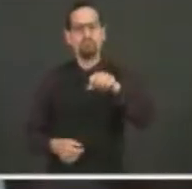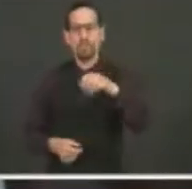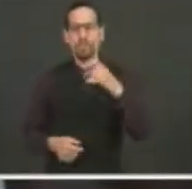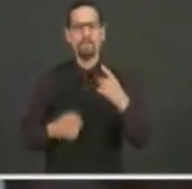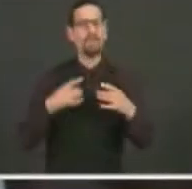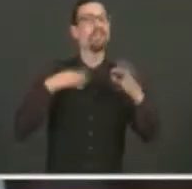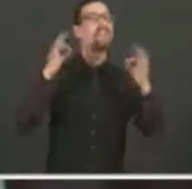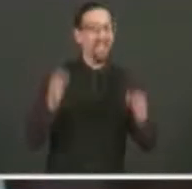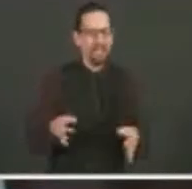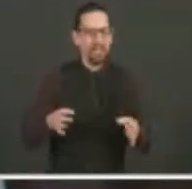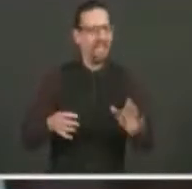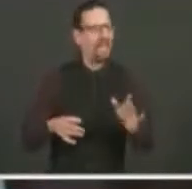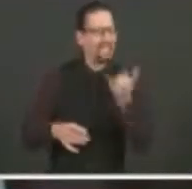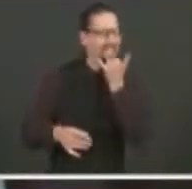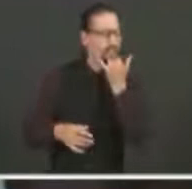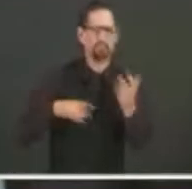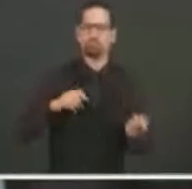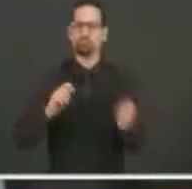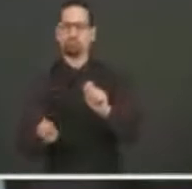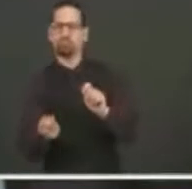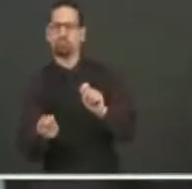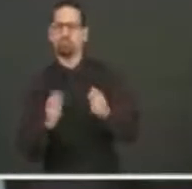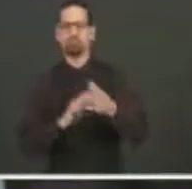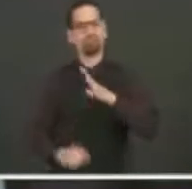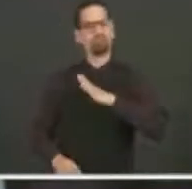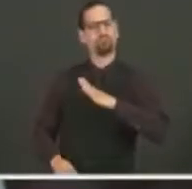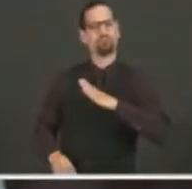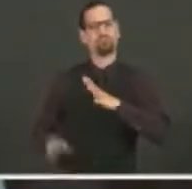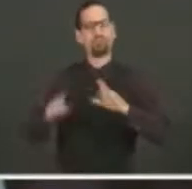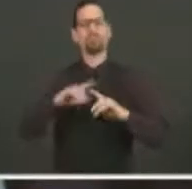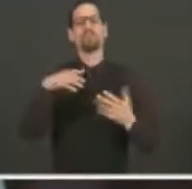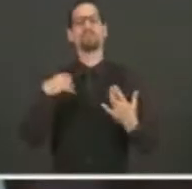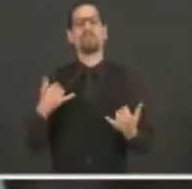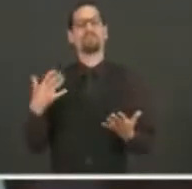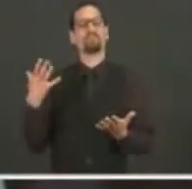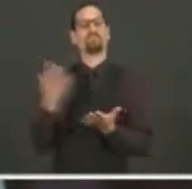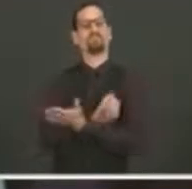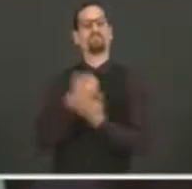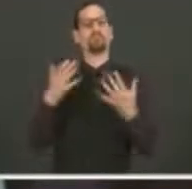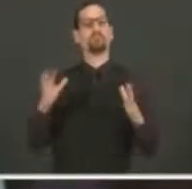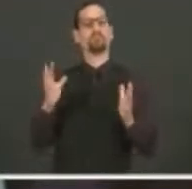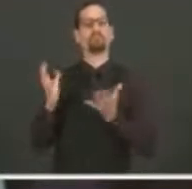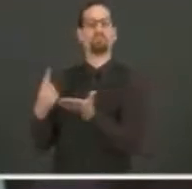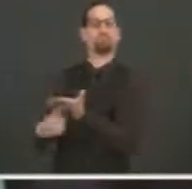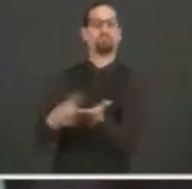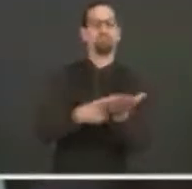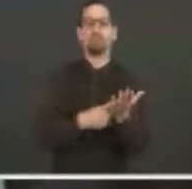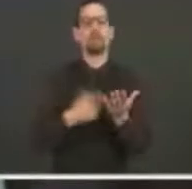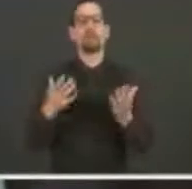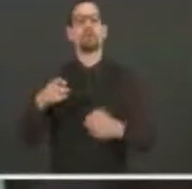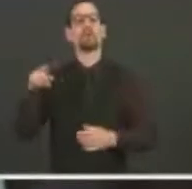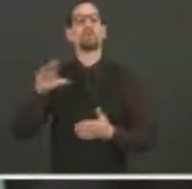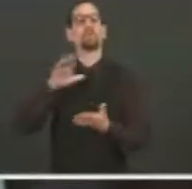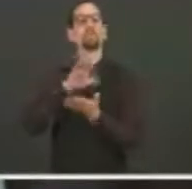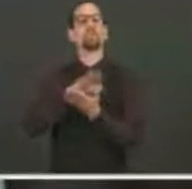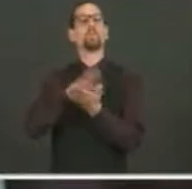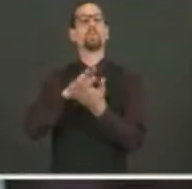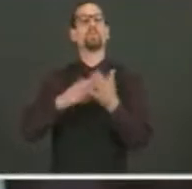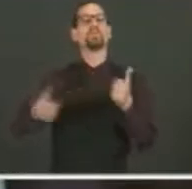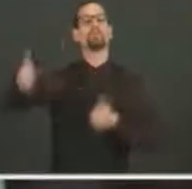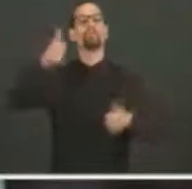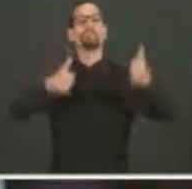had the opportunity to spend quite a bit of time on the phone with superintendents. It was very useful for me, very